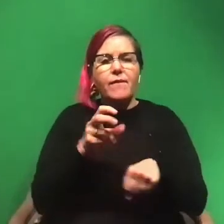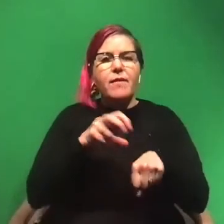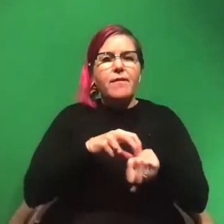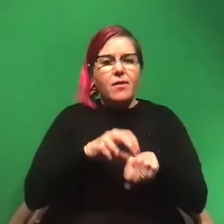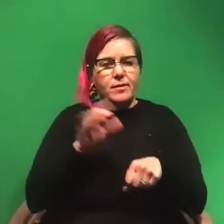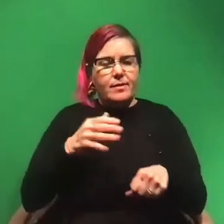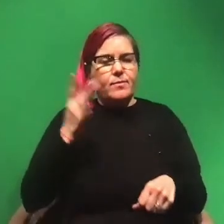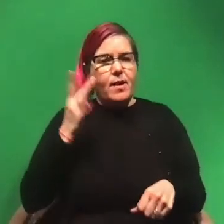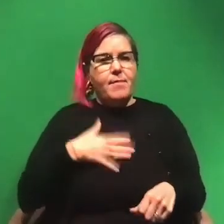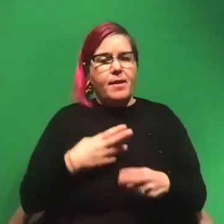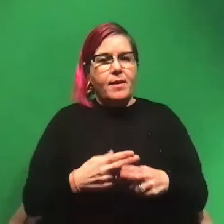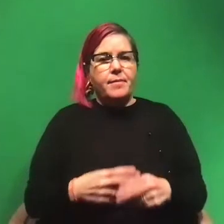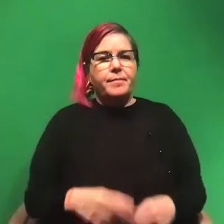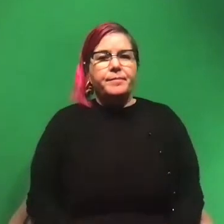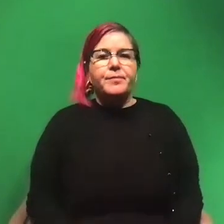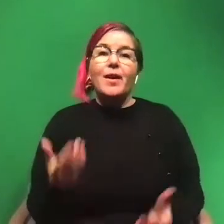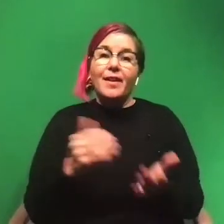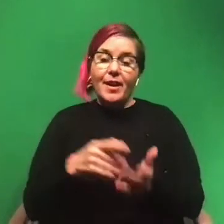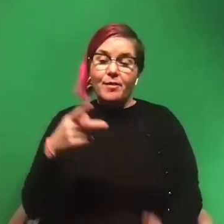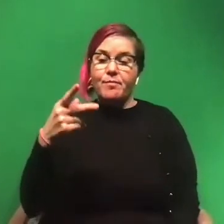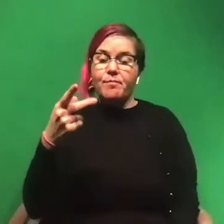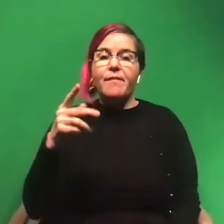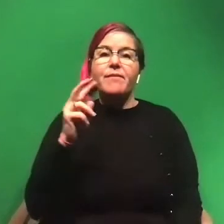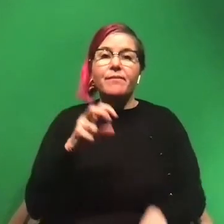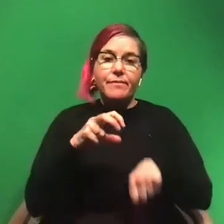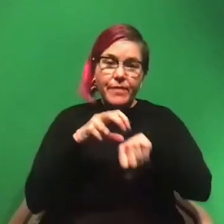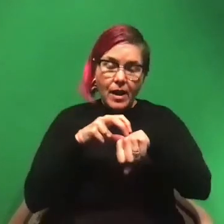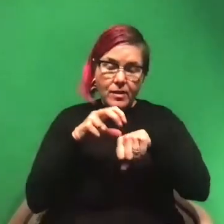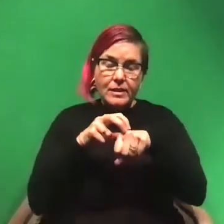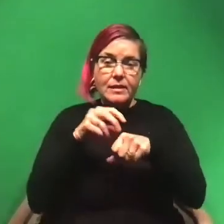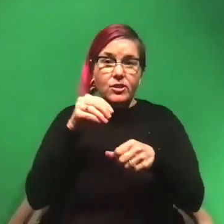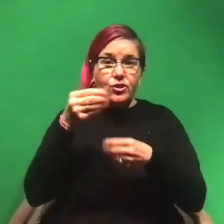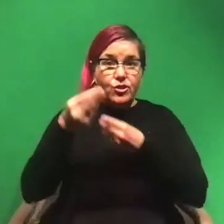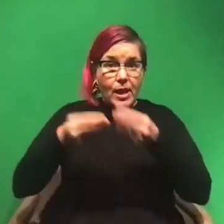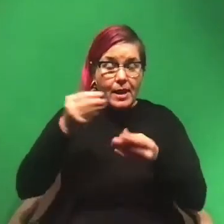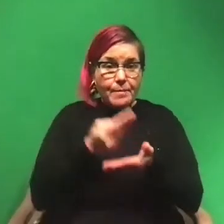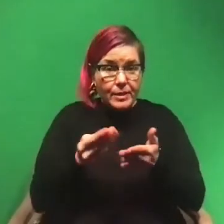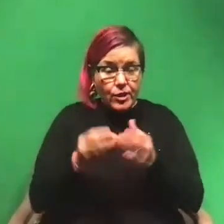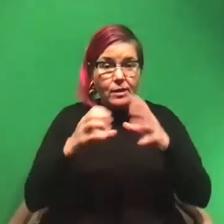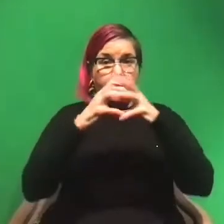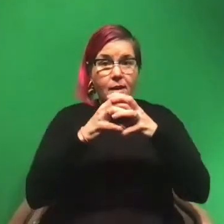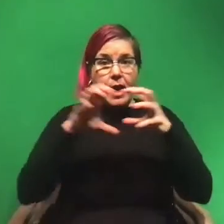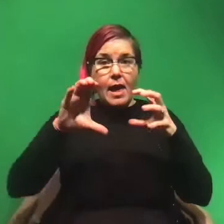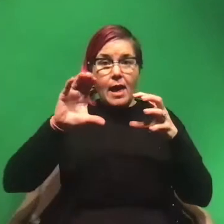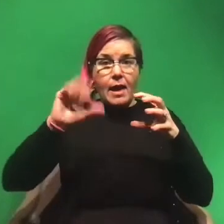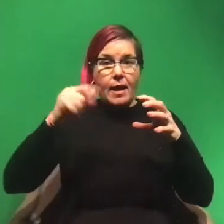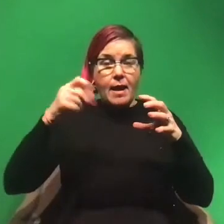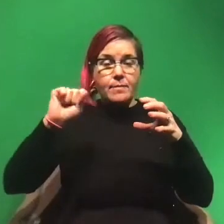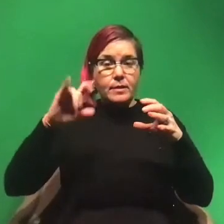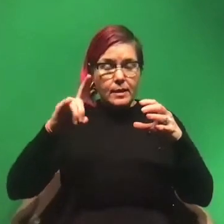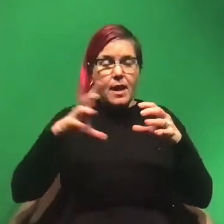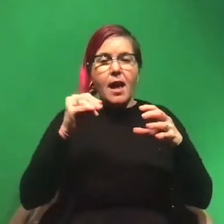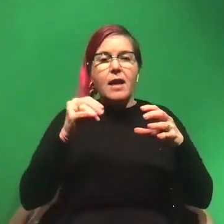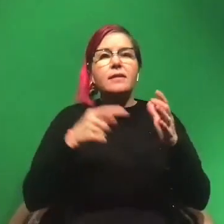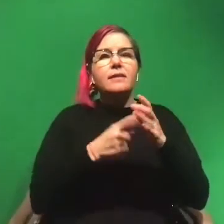And so again, proteins, viruses, DNA, genetic material, a capsid, and sometimes a